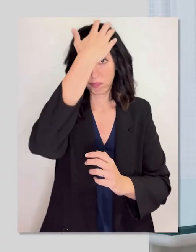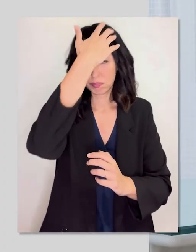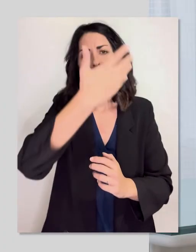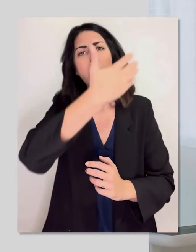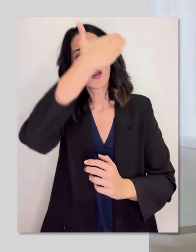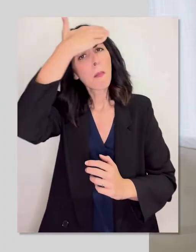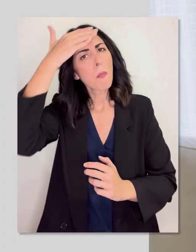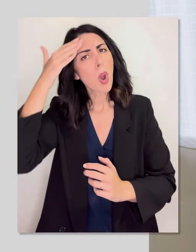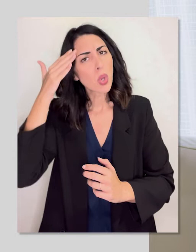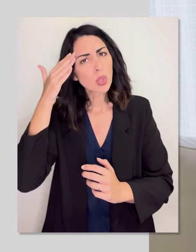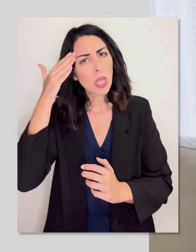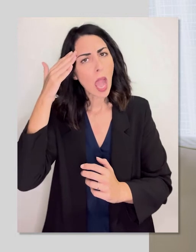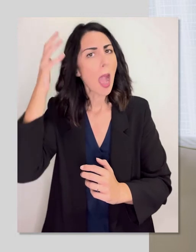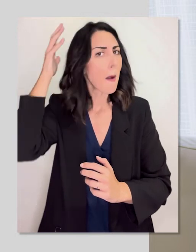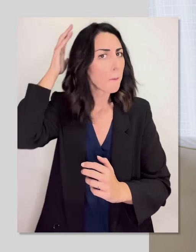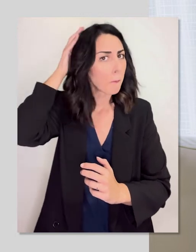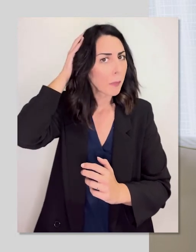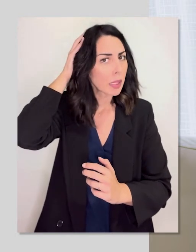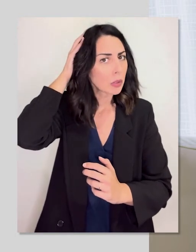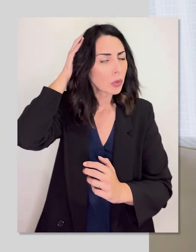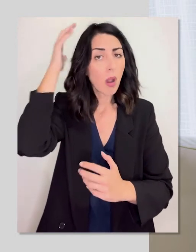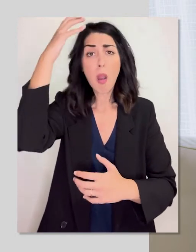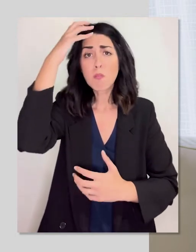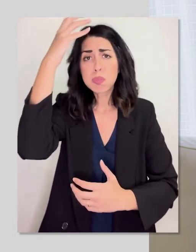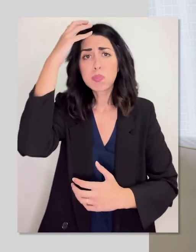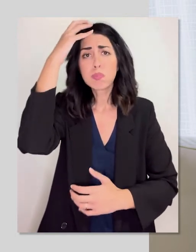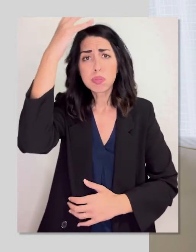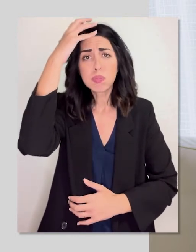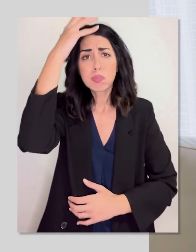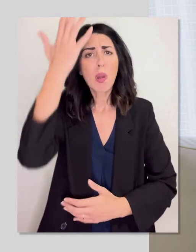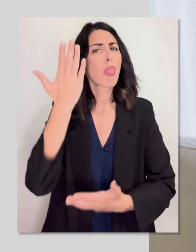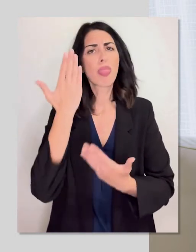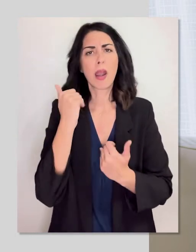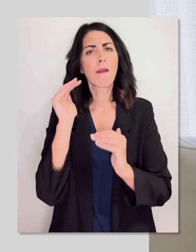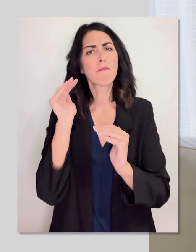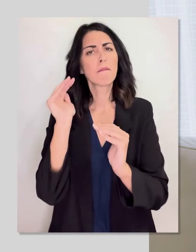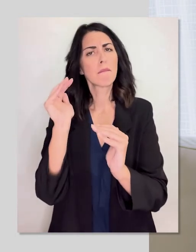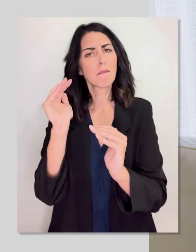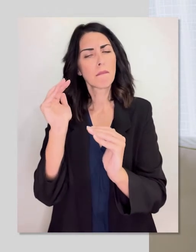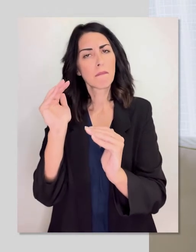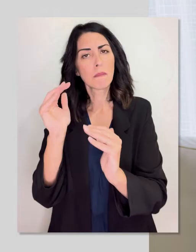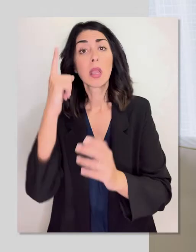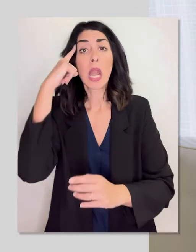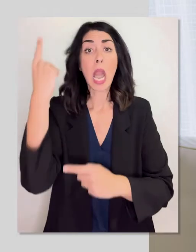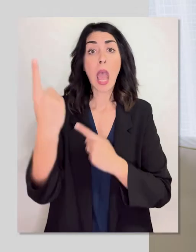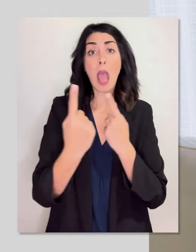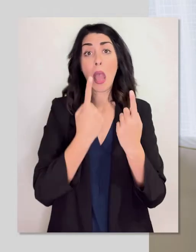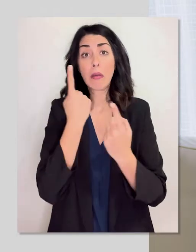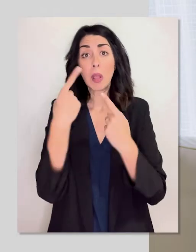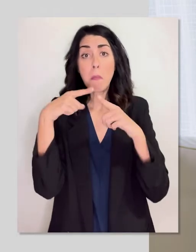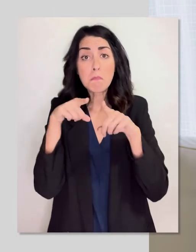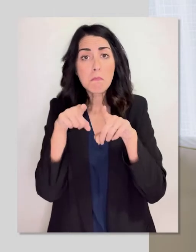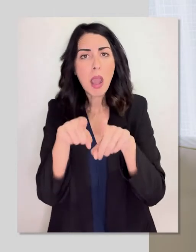throb. There's not usually nausea. It's usually a milder pain. And I forgot to mention